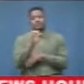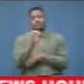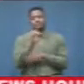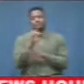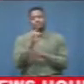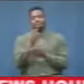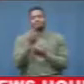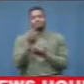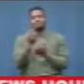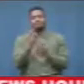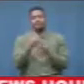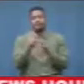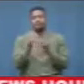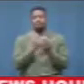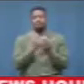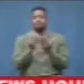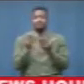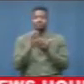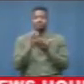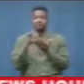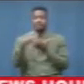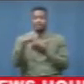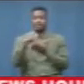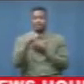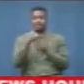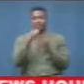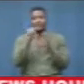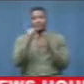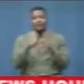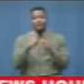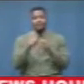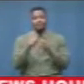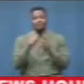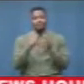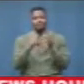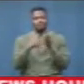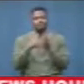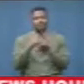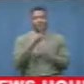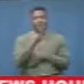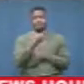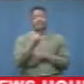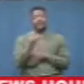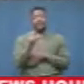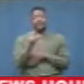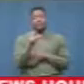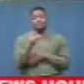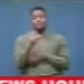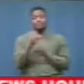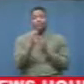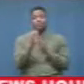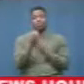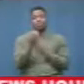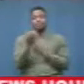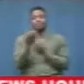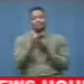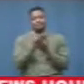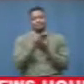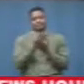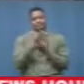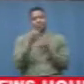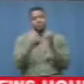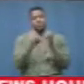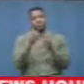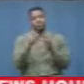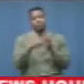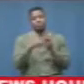justified. However, some of them have not been able to meet their bail conditions. They therefore appealed to the court to